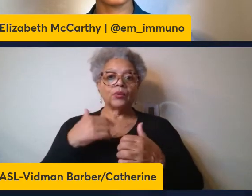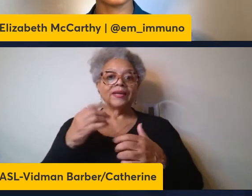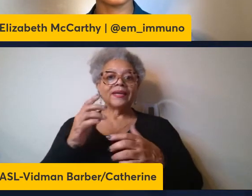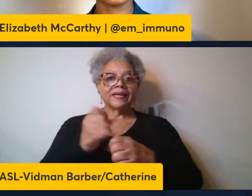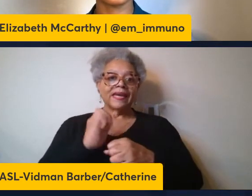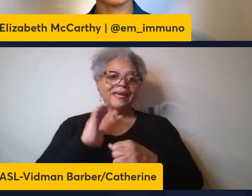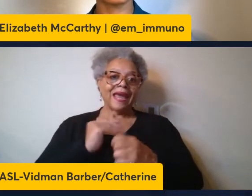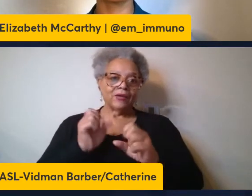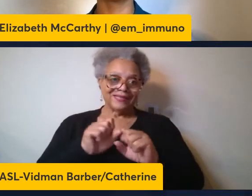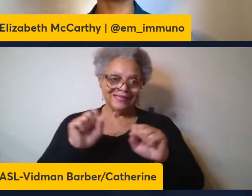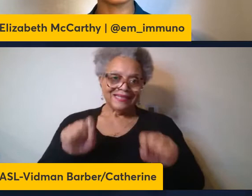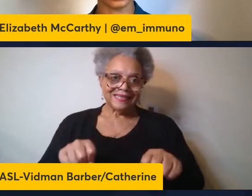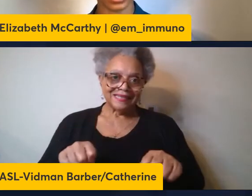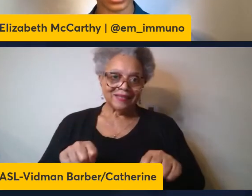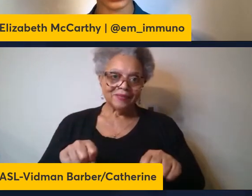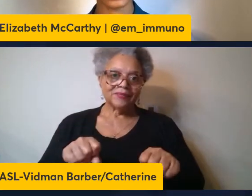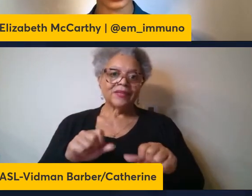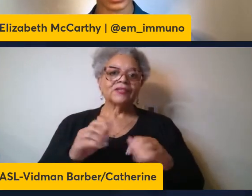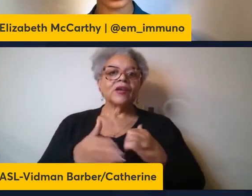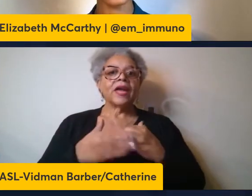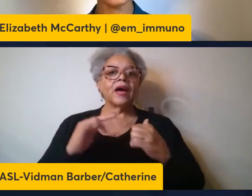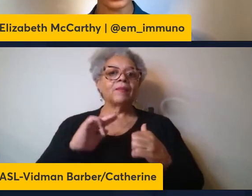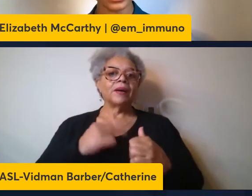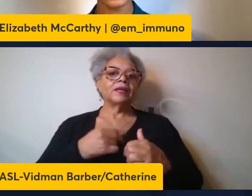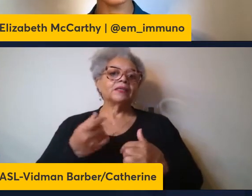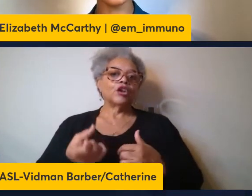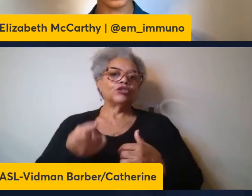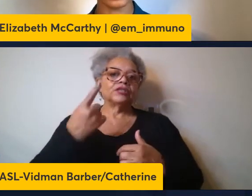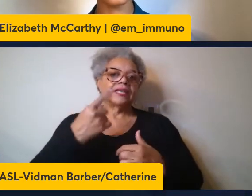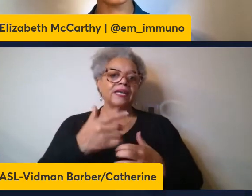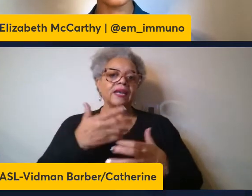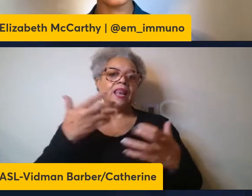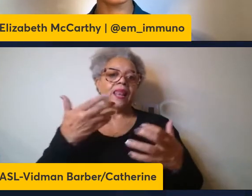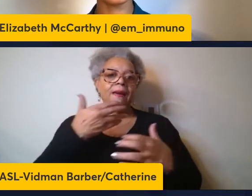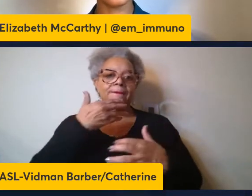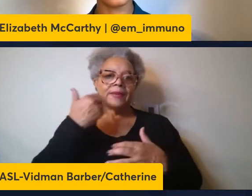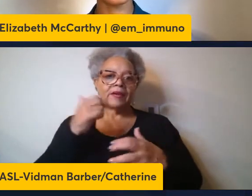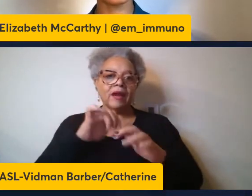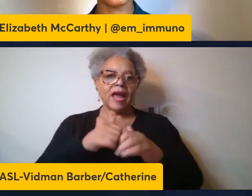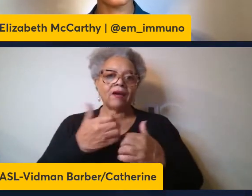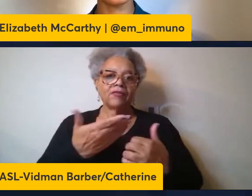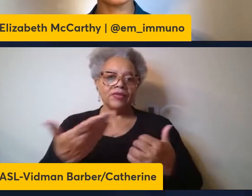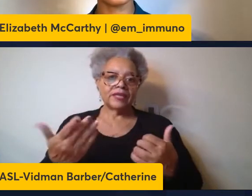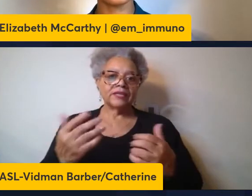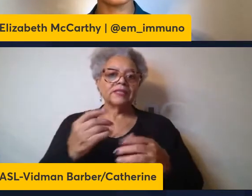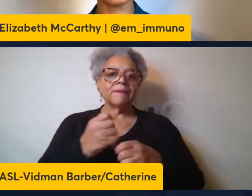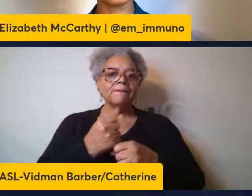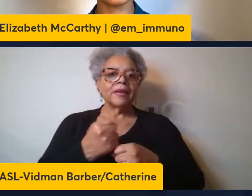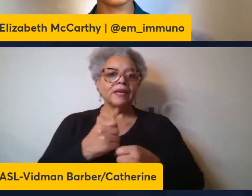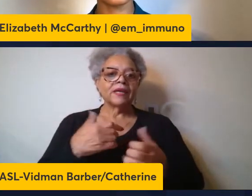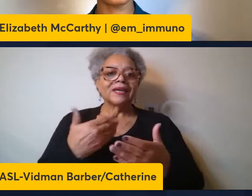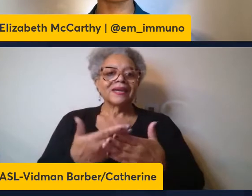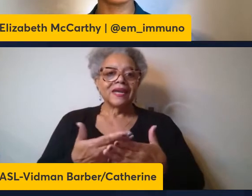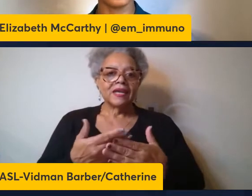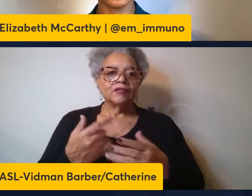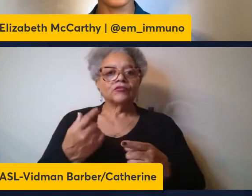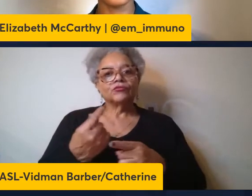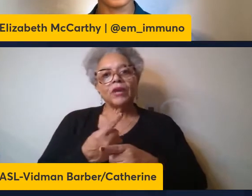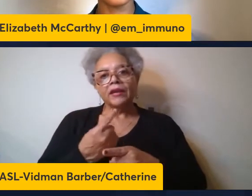going in the first place can really help us understand a lot better how things maybe get dysregulated later on,